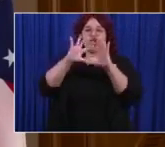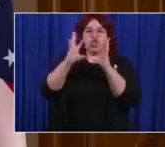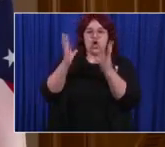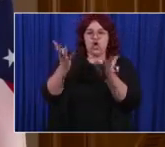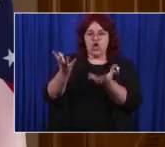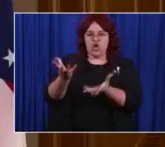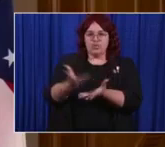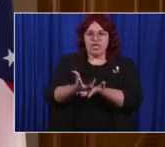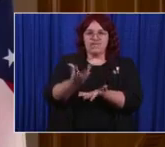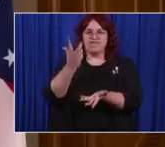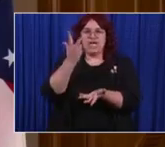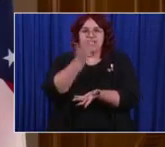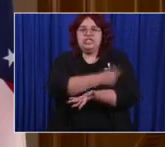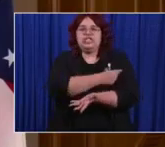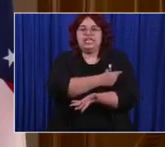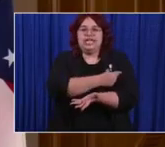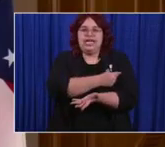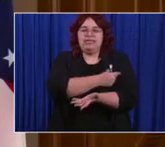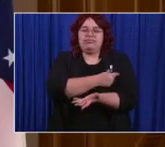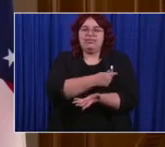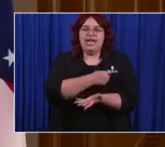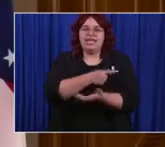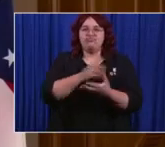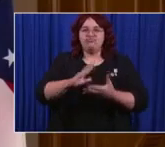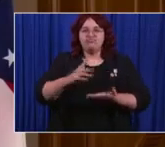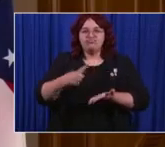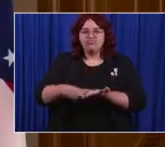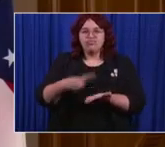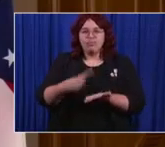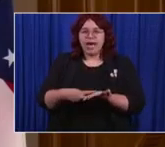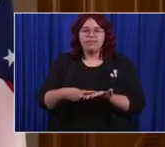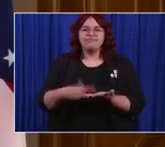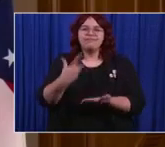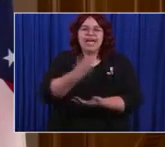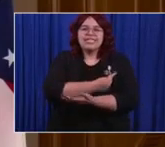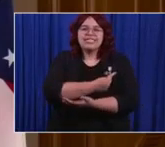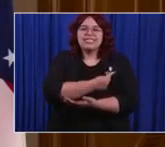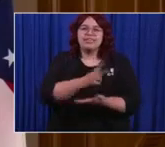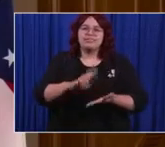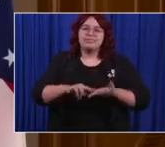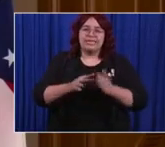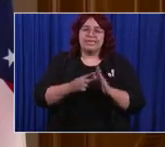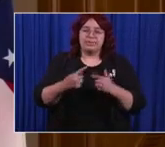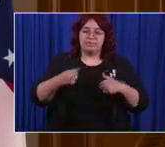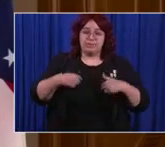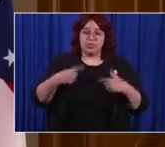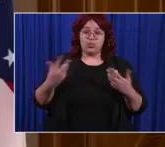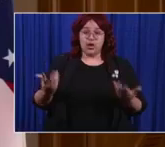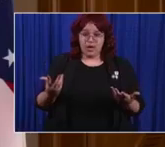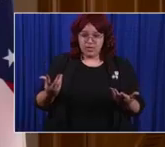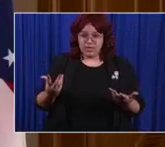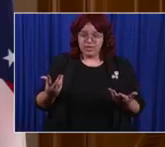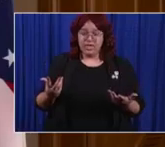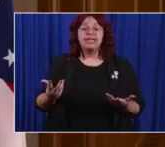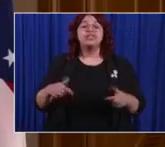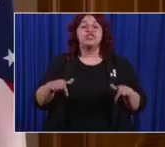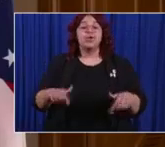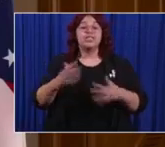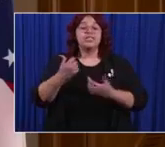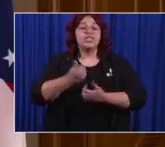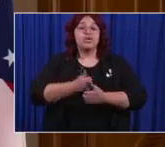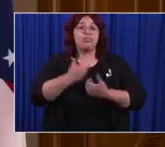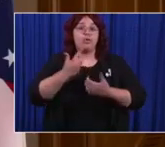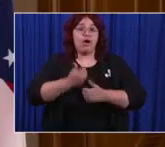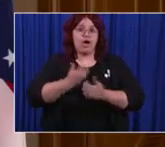to them. So far, more than 1,600 people have contributed to the poem, either in person or online, representing